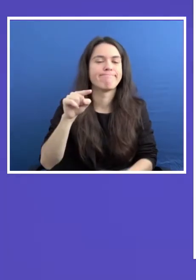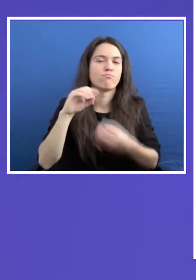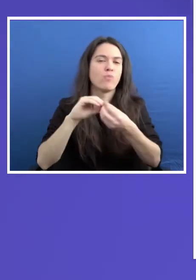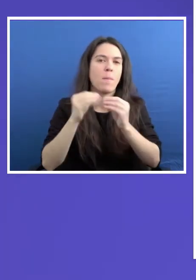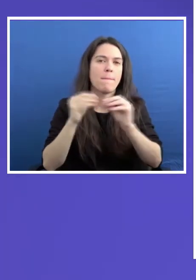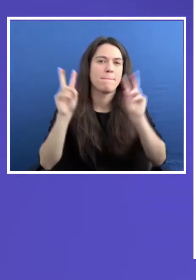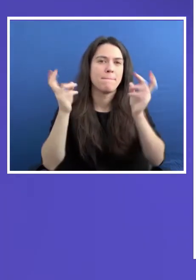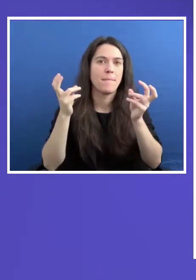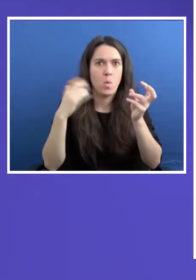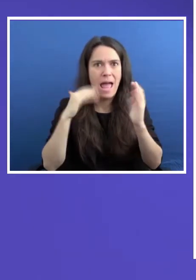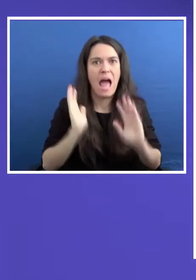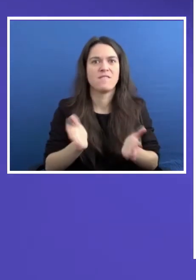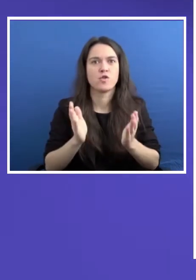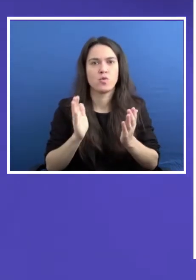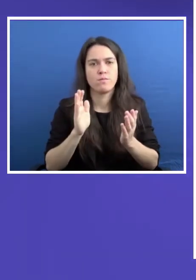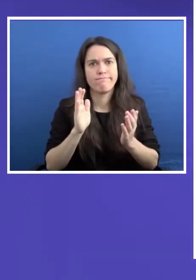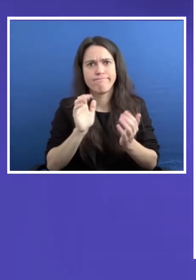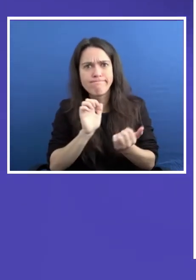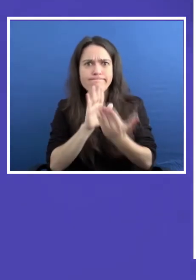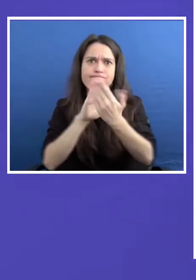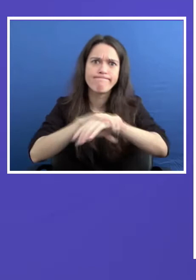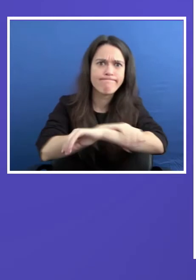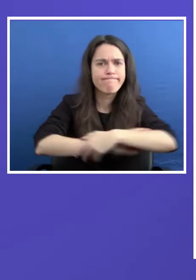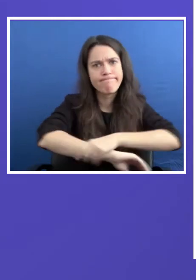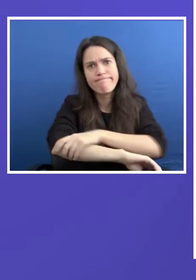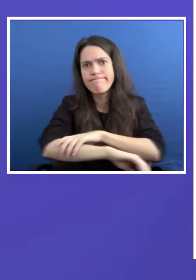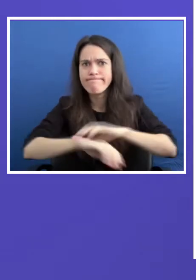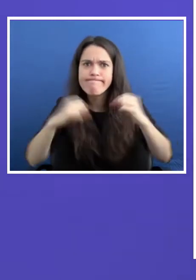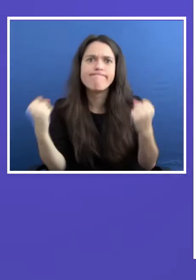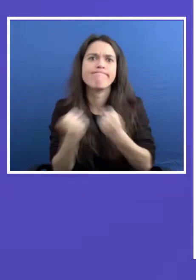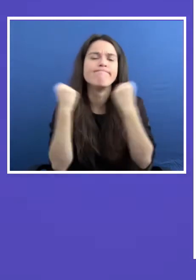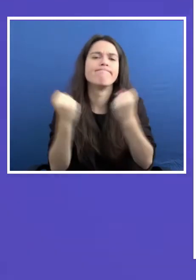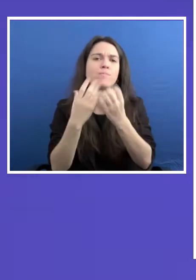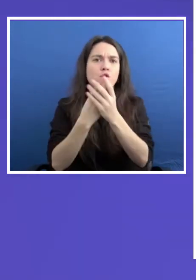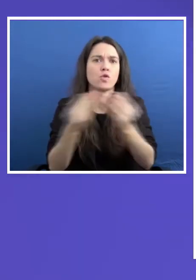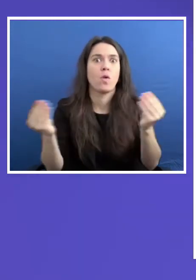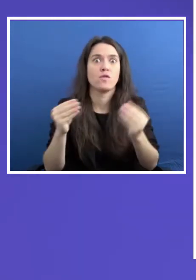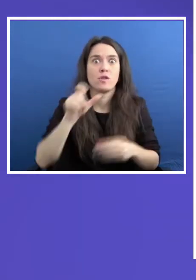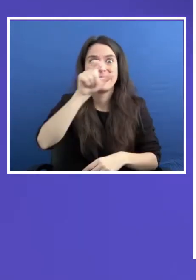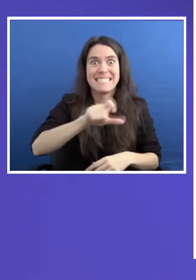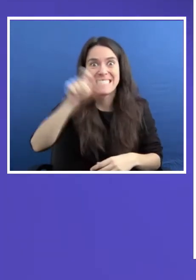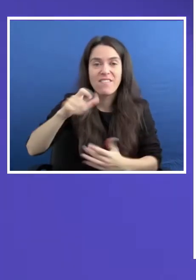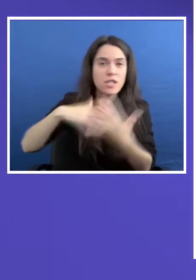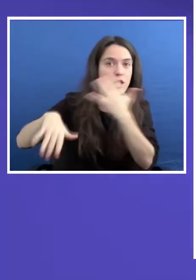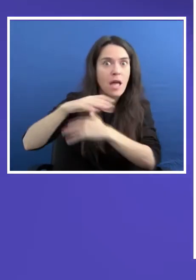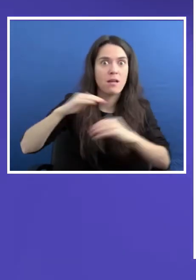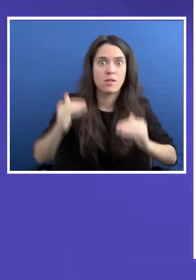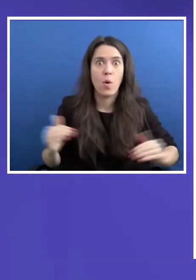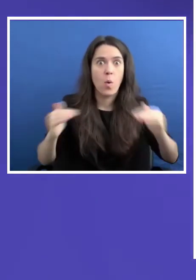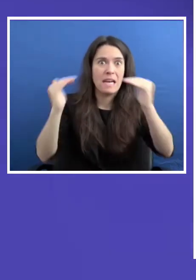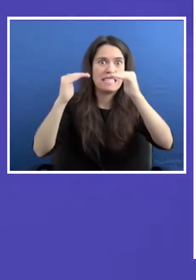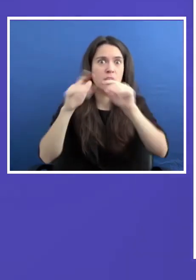put intensive efforts by the civil society organizations, because unfortunately a lot